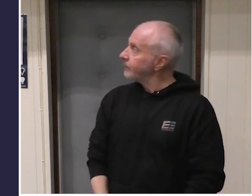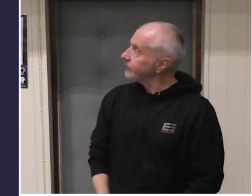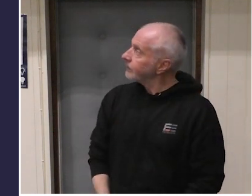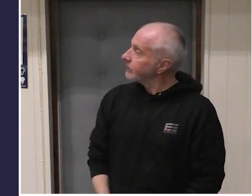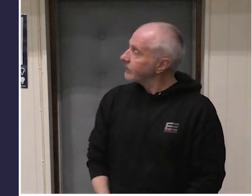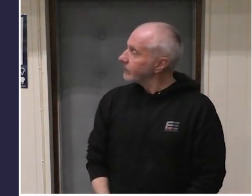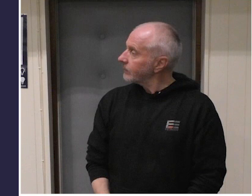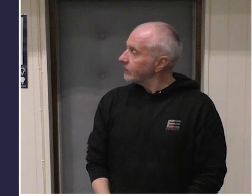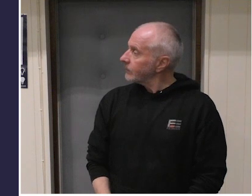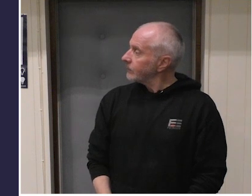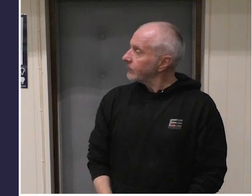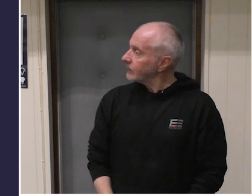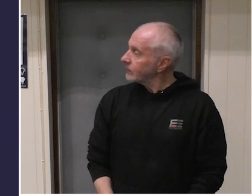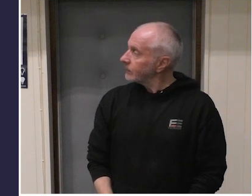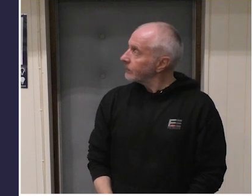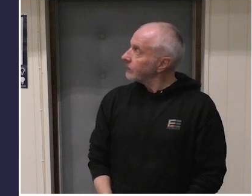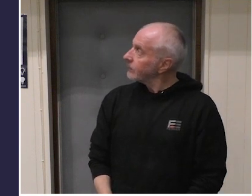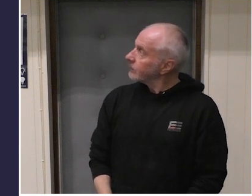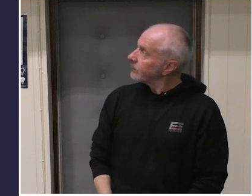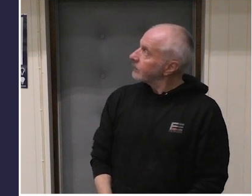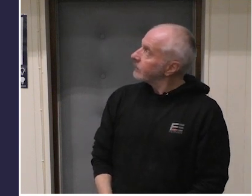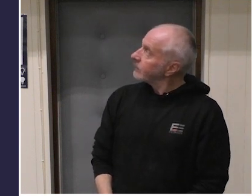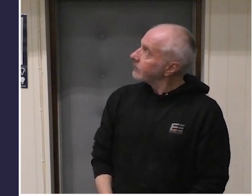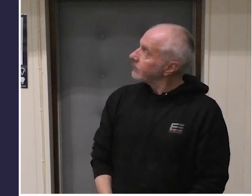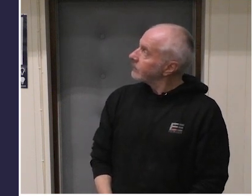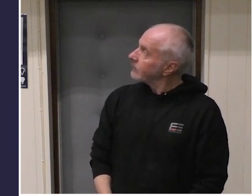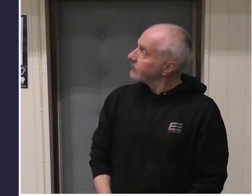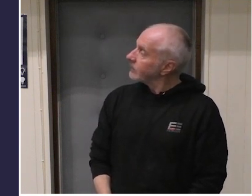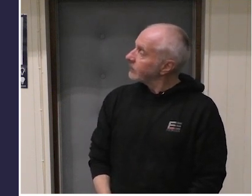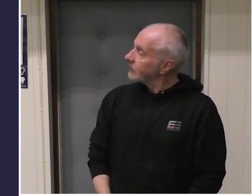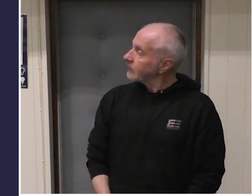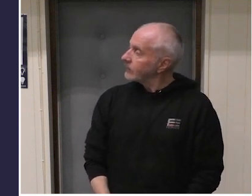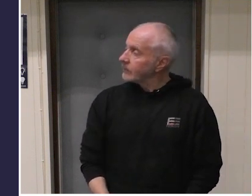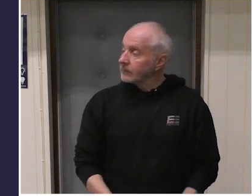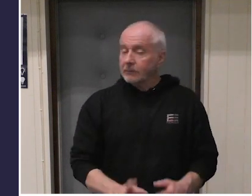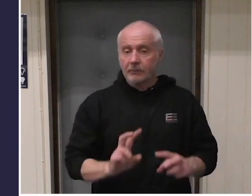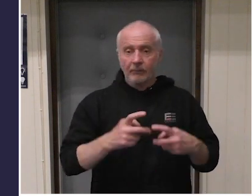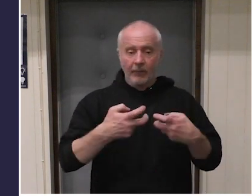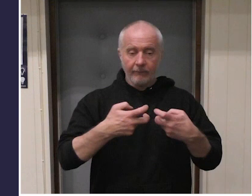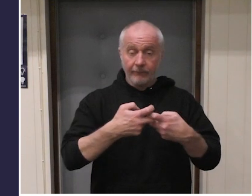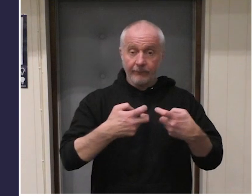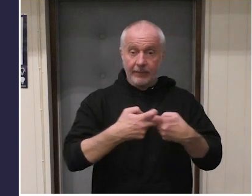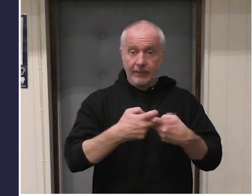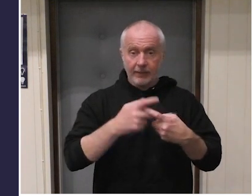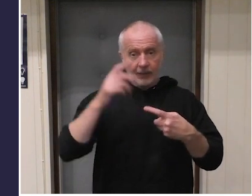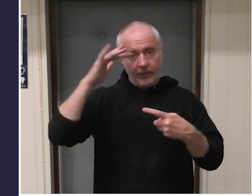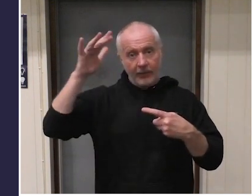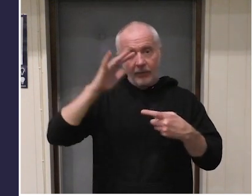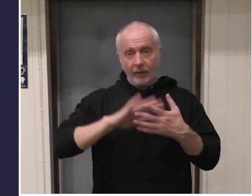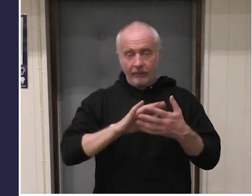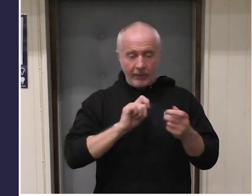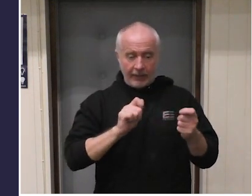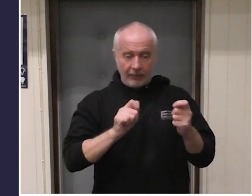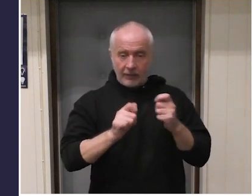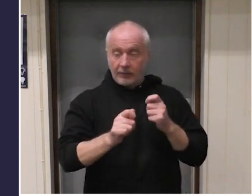so towards an emergent theory of physics theory of evolution. So we want it to be a statistical physics